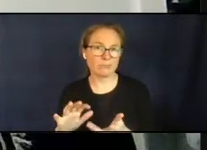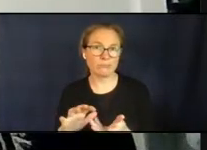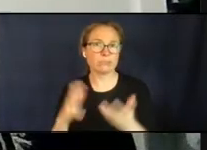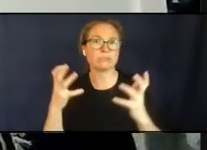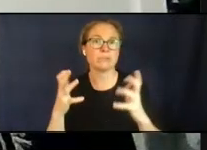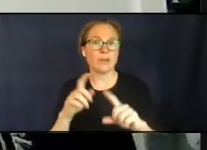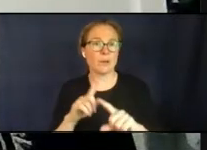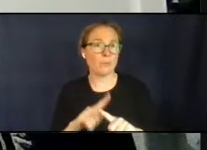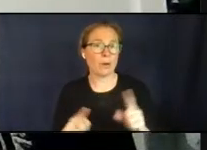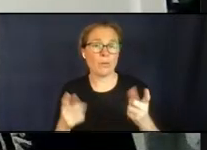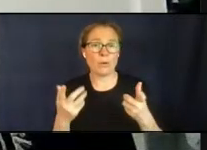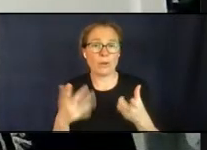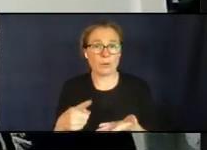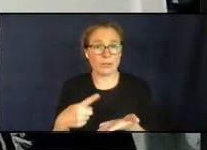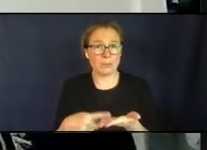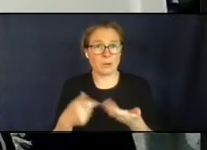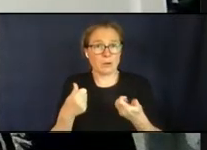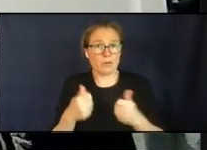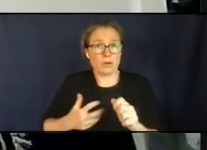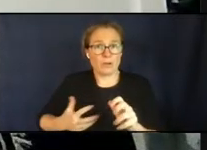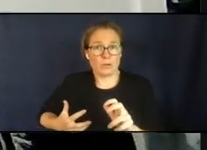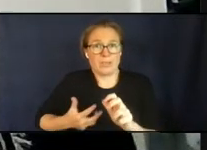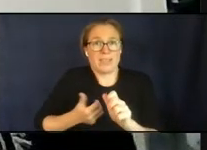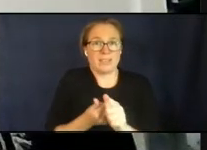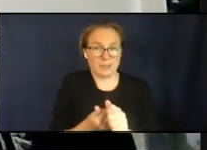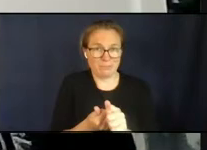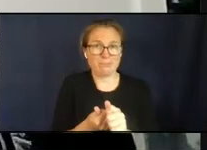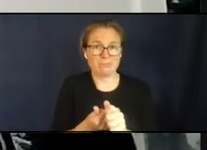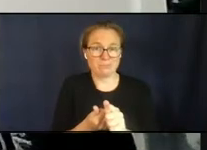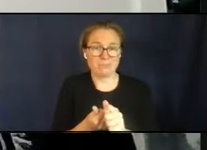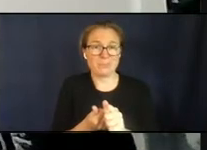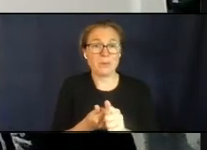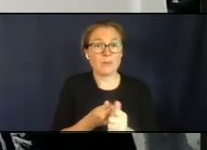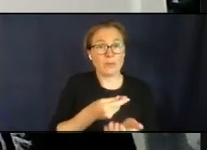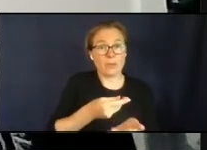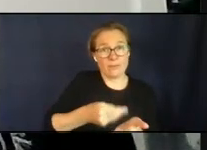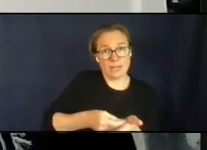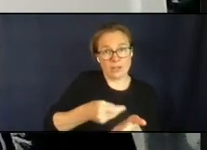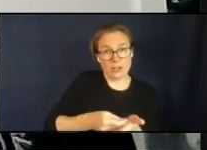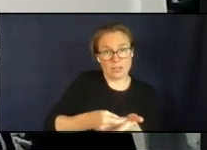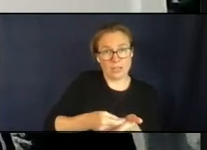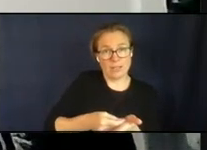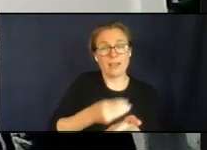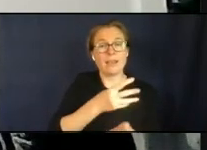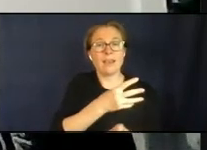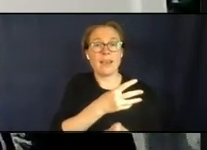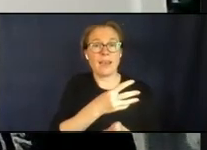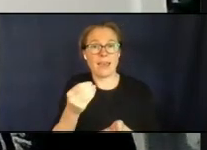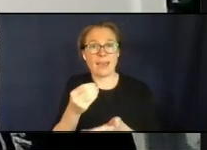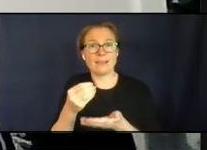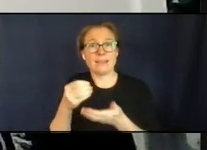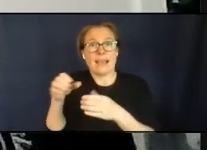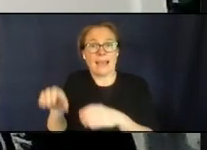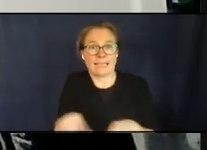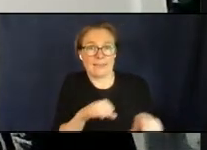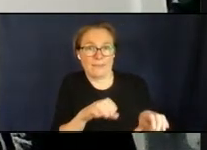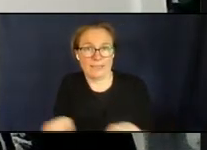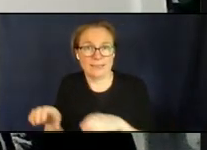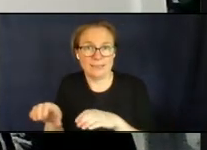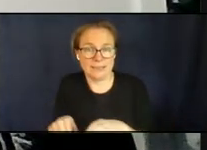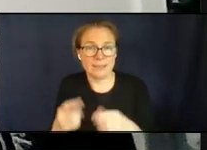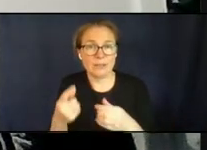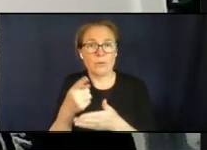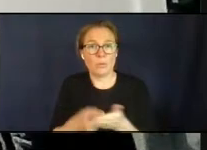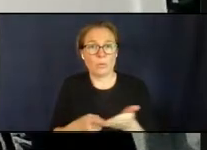meeting, we're trying to get back to where we were, both financially, but also in the activities that we're undertaking to continue